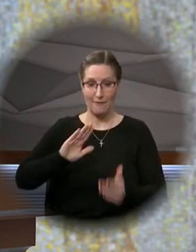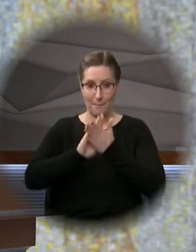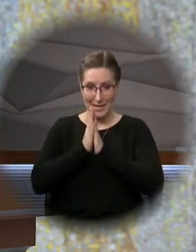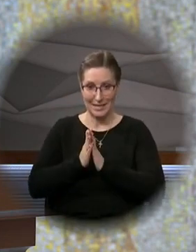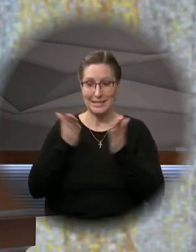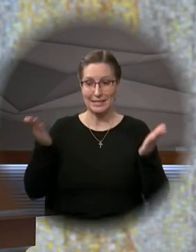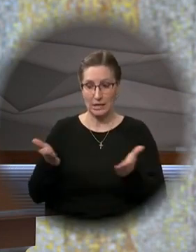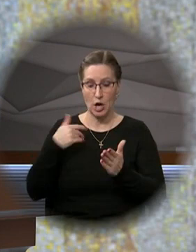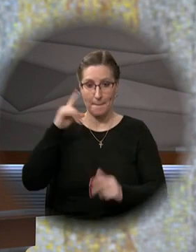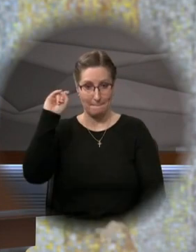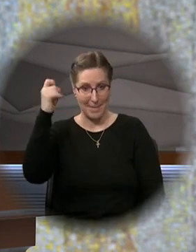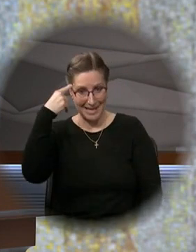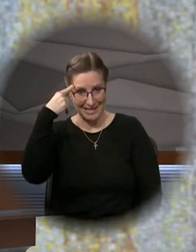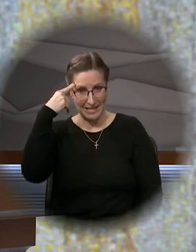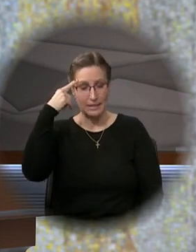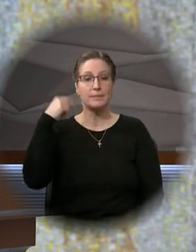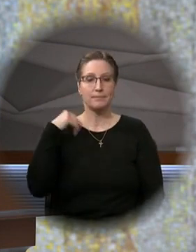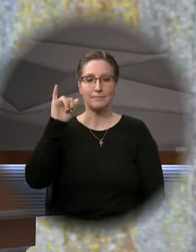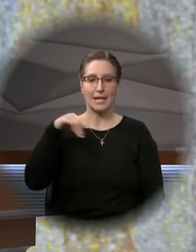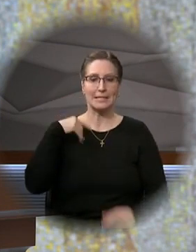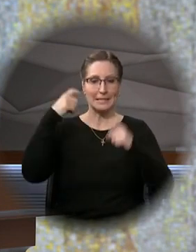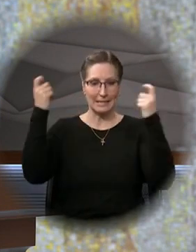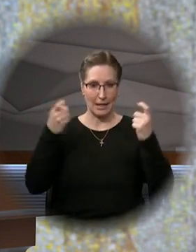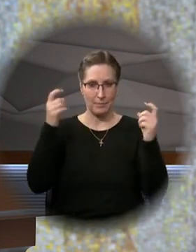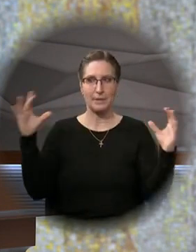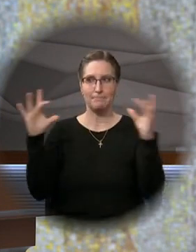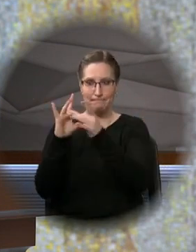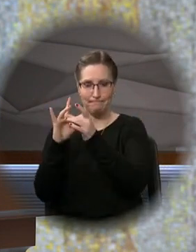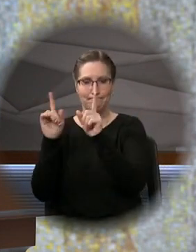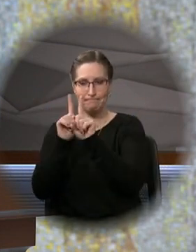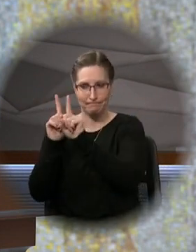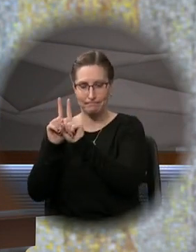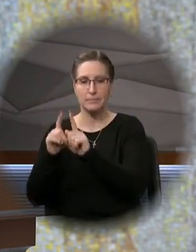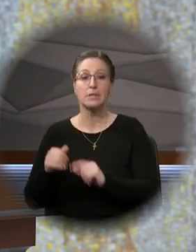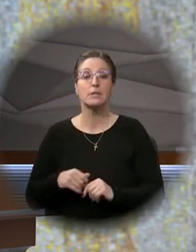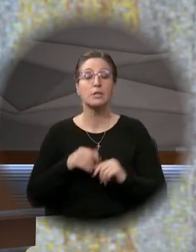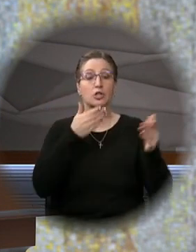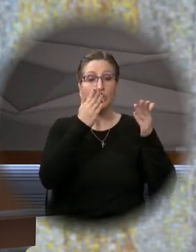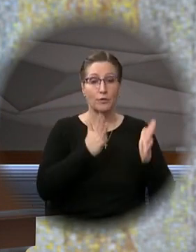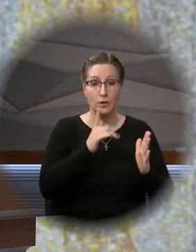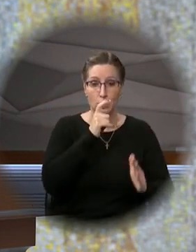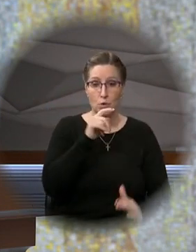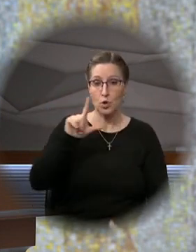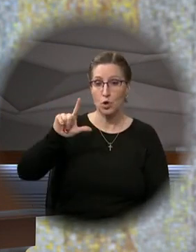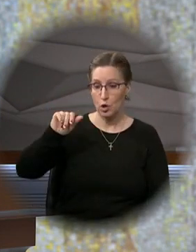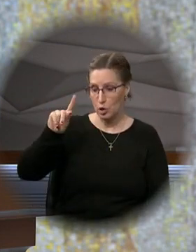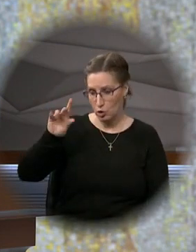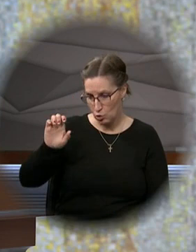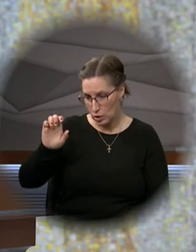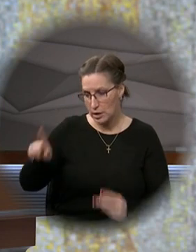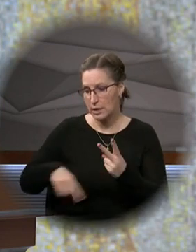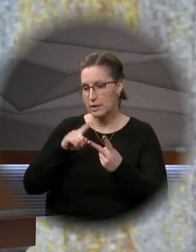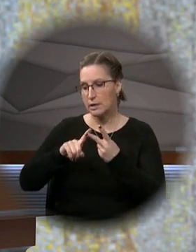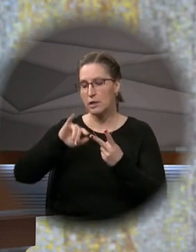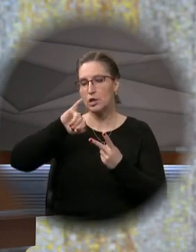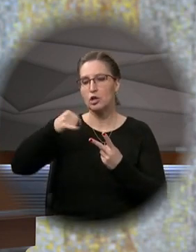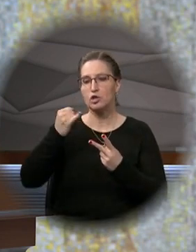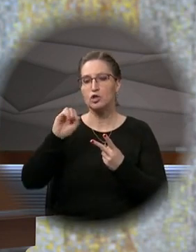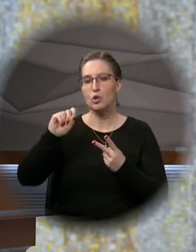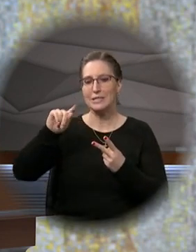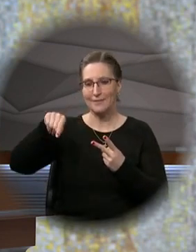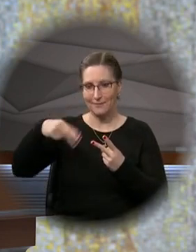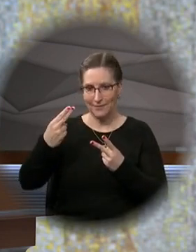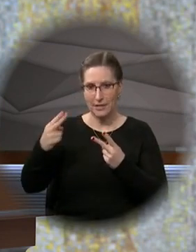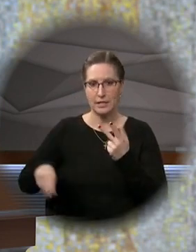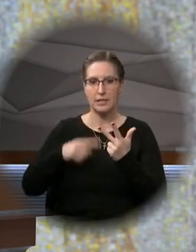in Madison, was the concelebrant. Our acolytes were Luke Krebs, Joseph